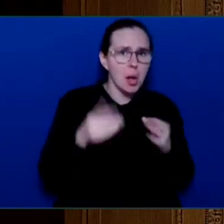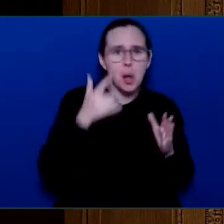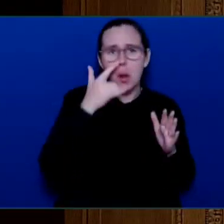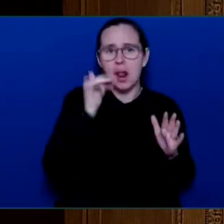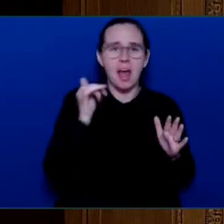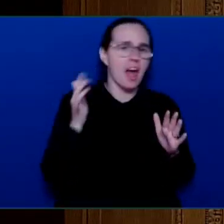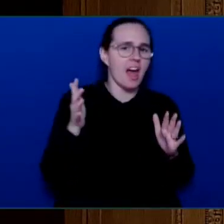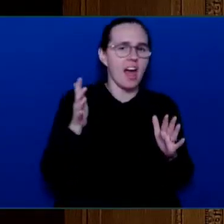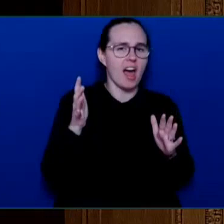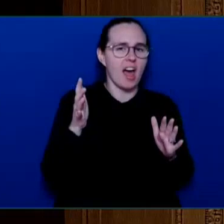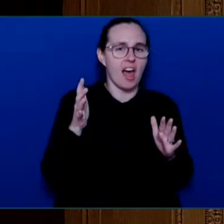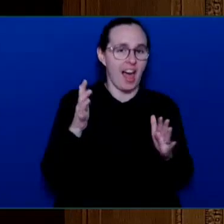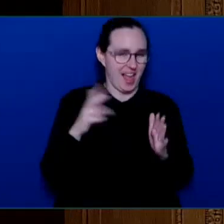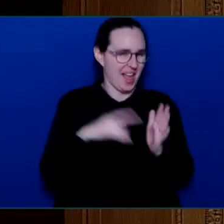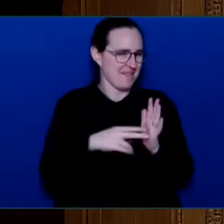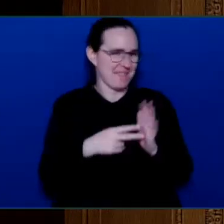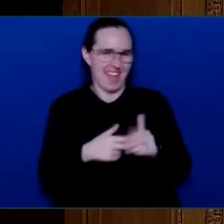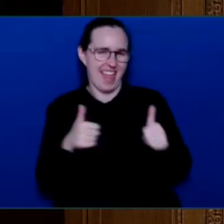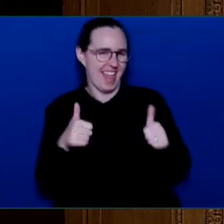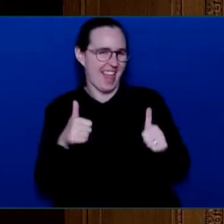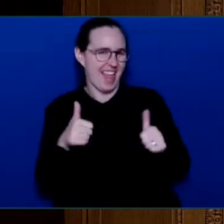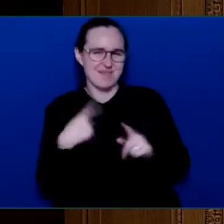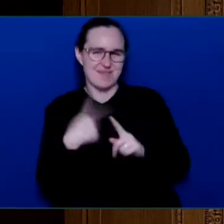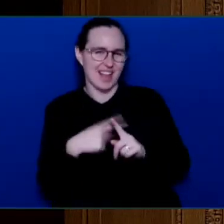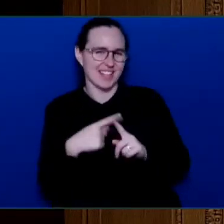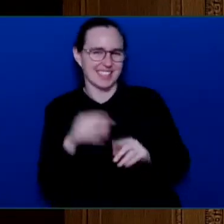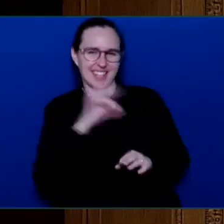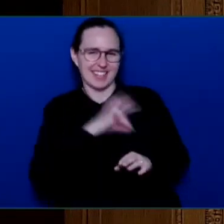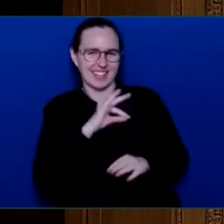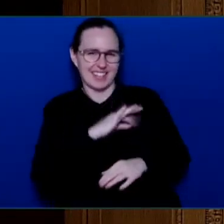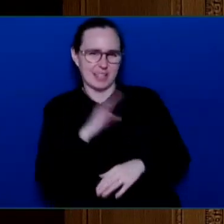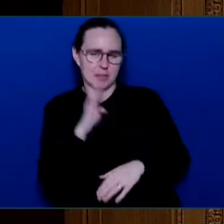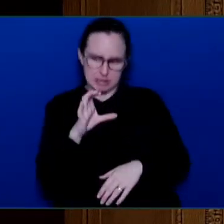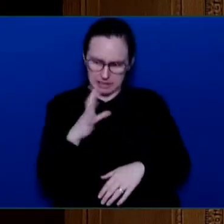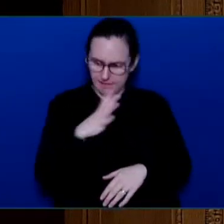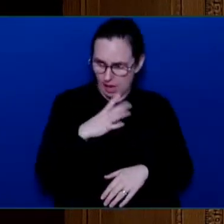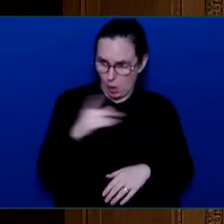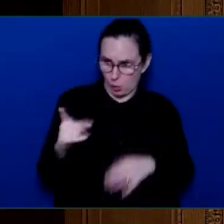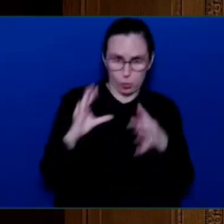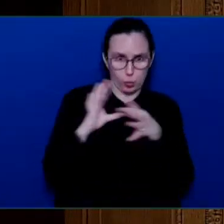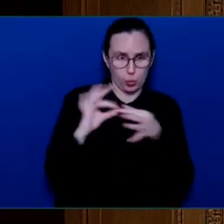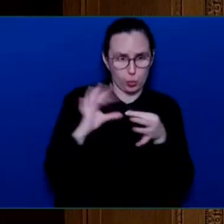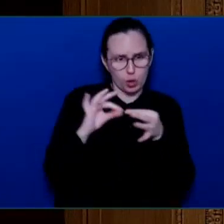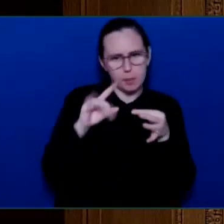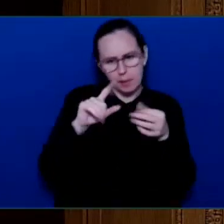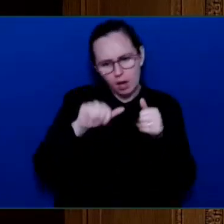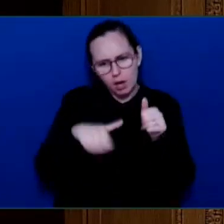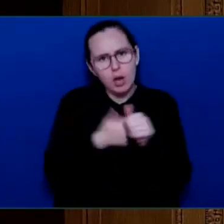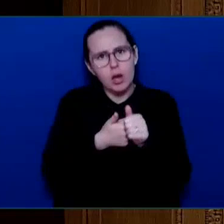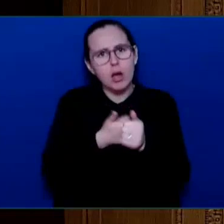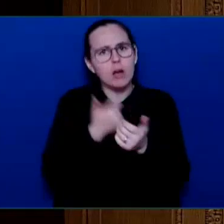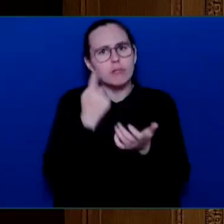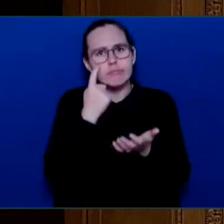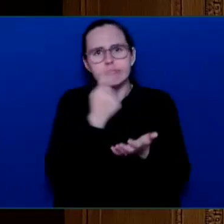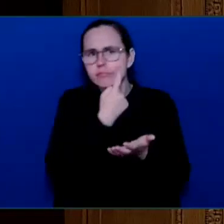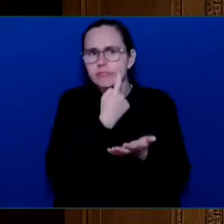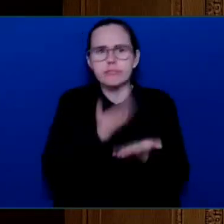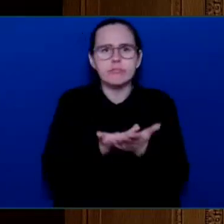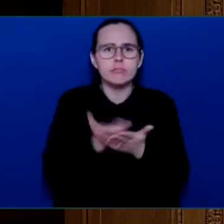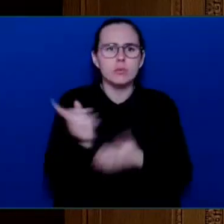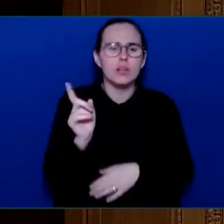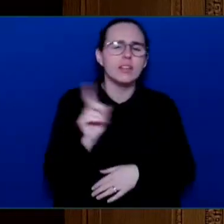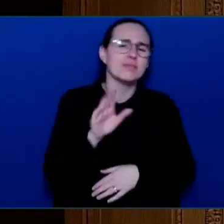BC that are missing from the modelling and can be assumed to negate its findings. Mr. Speaker, it appears this NDP government